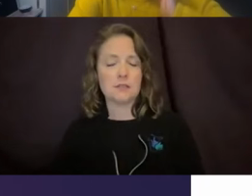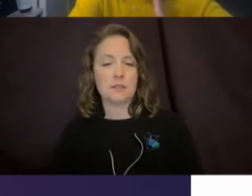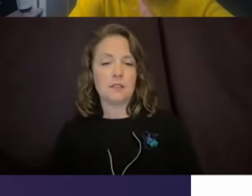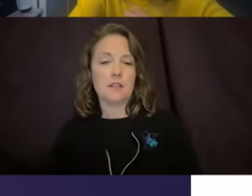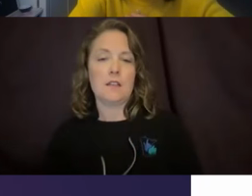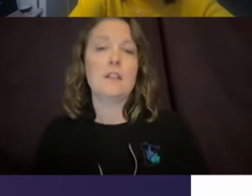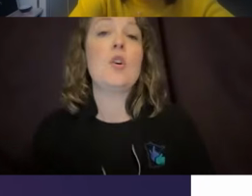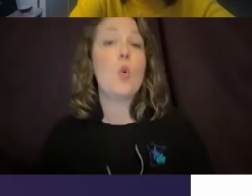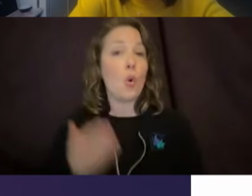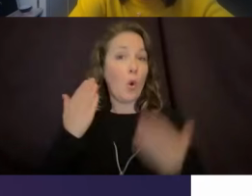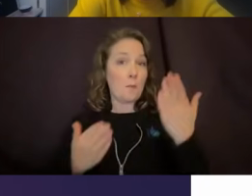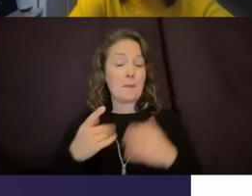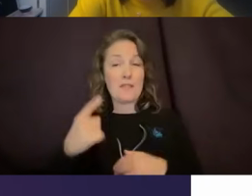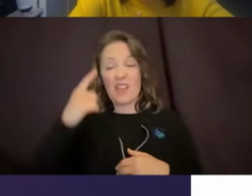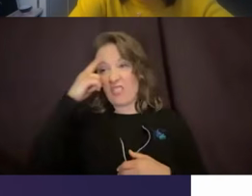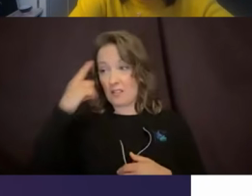or that it's